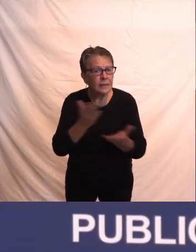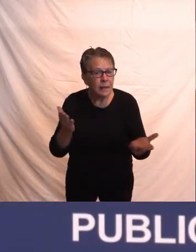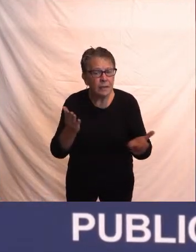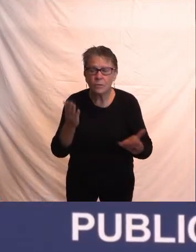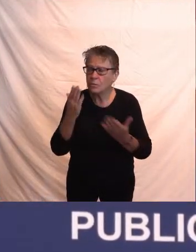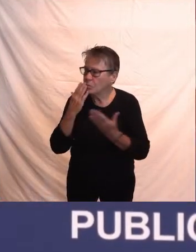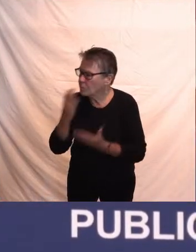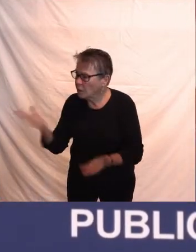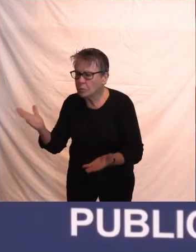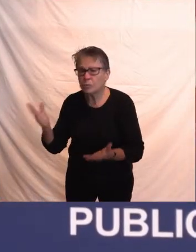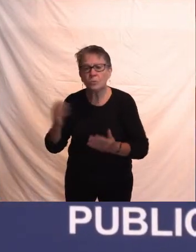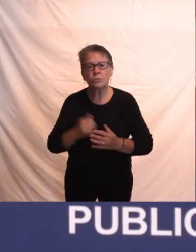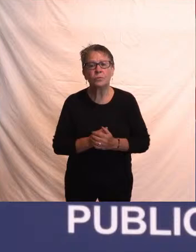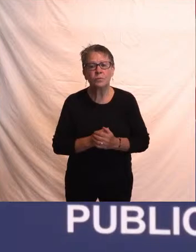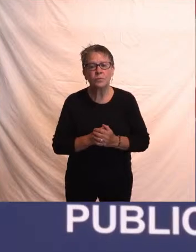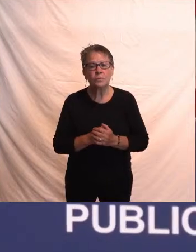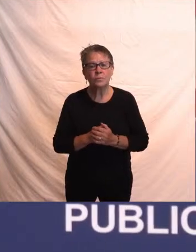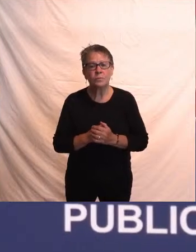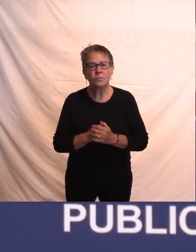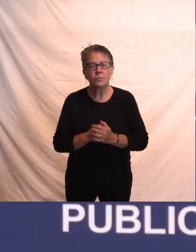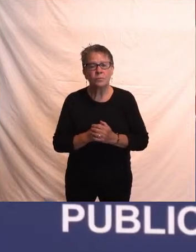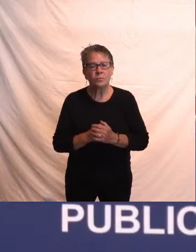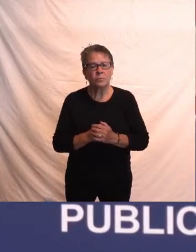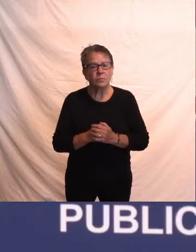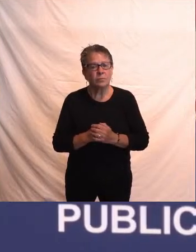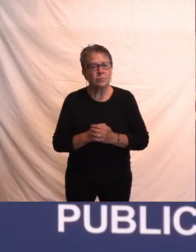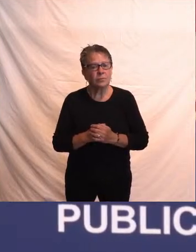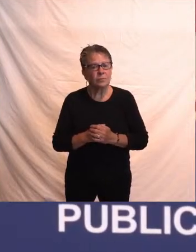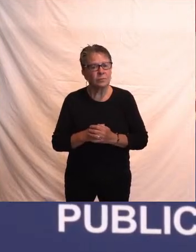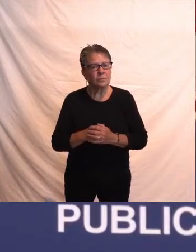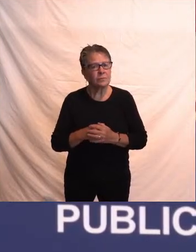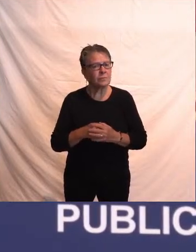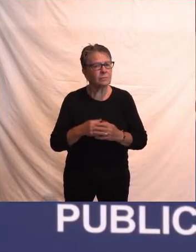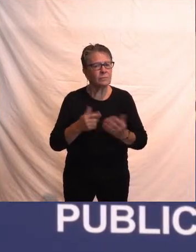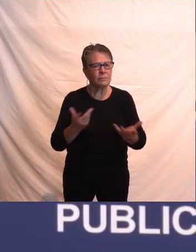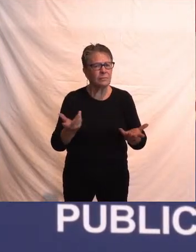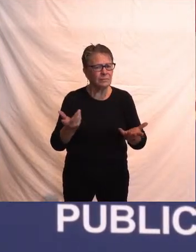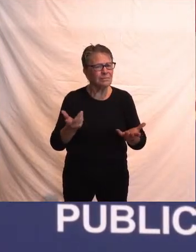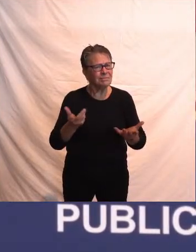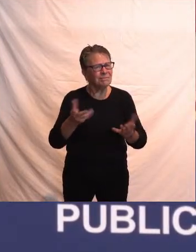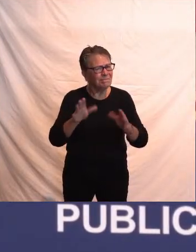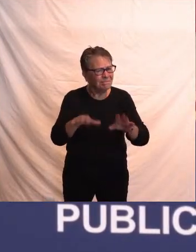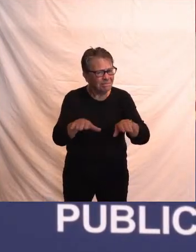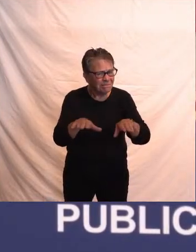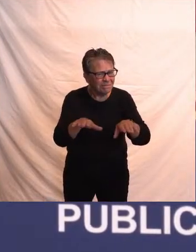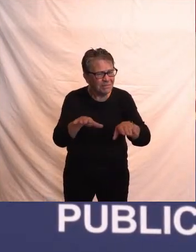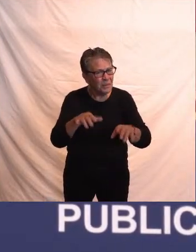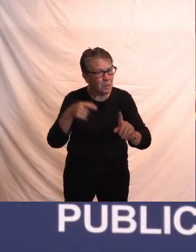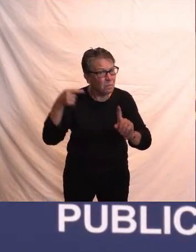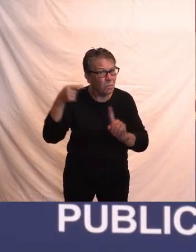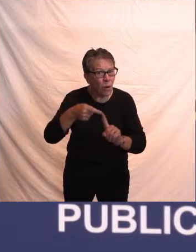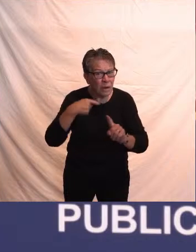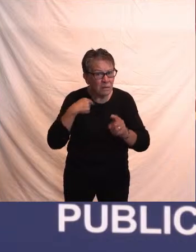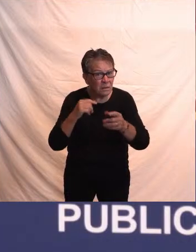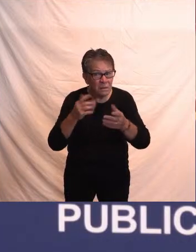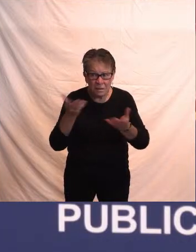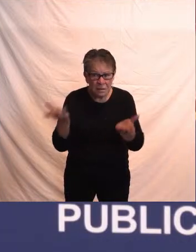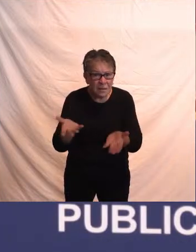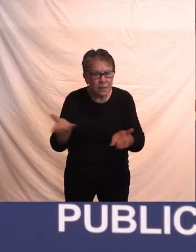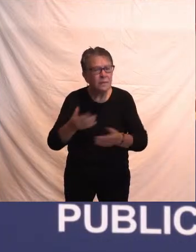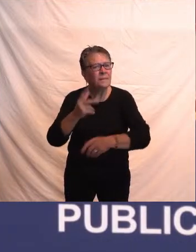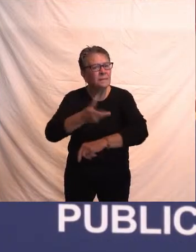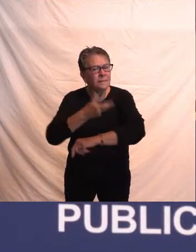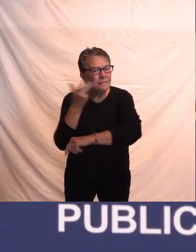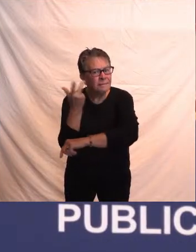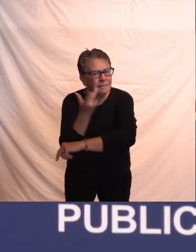importance of vaccination to prevent hospitalization and death among our residents. Last week, the CDC amplified